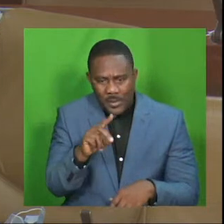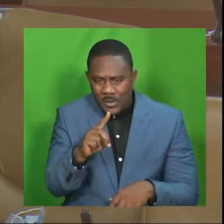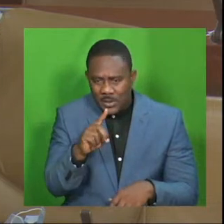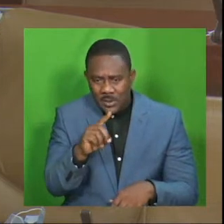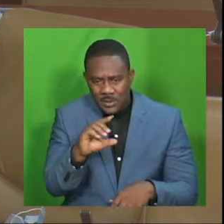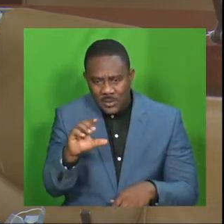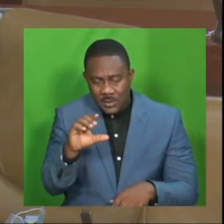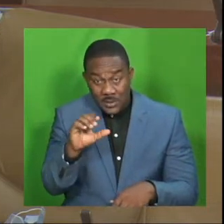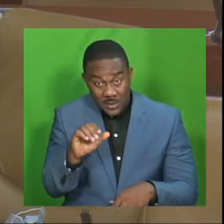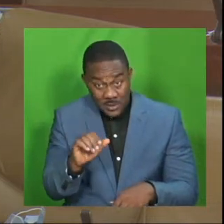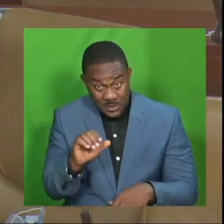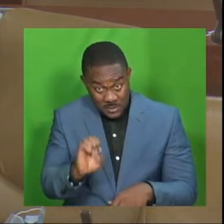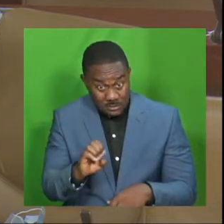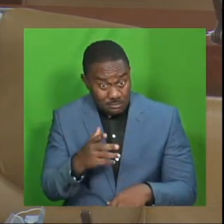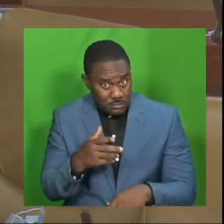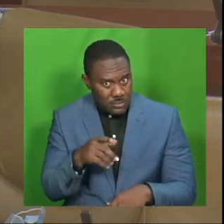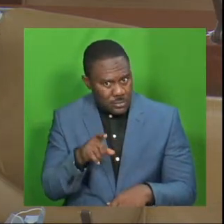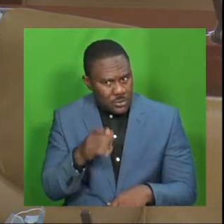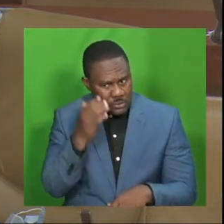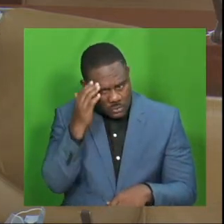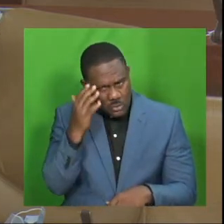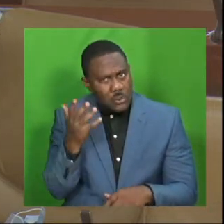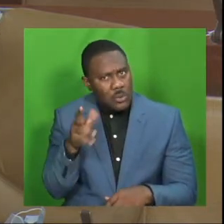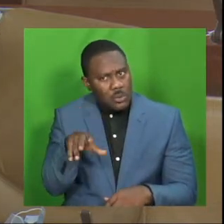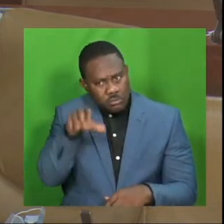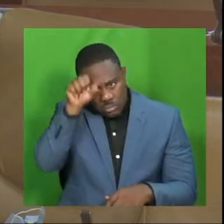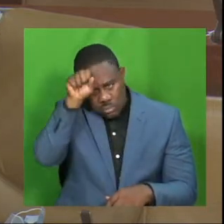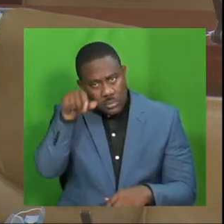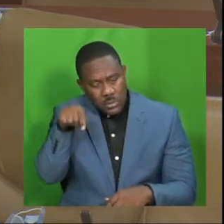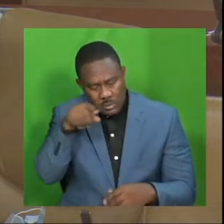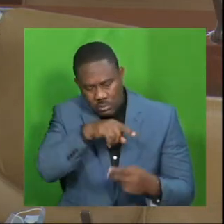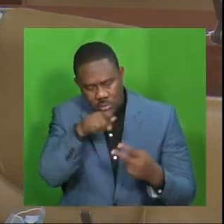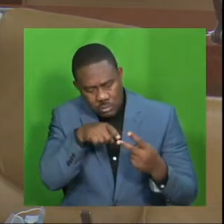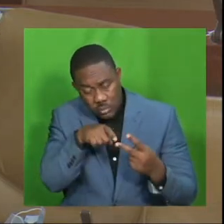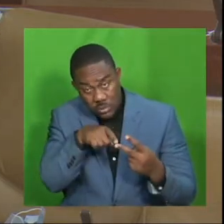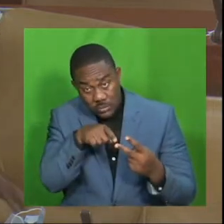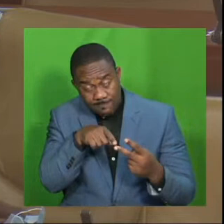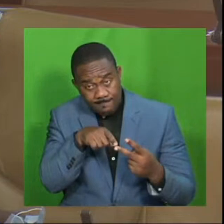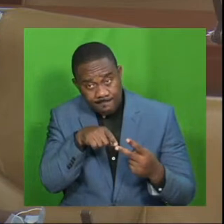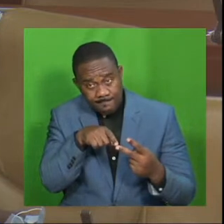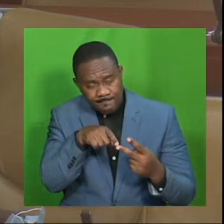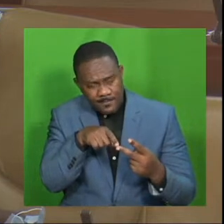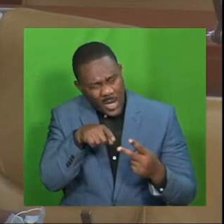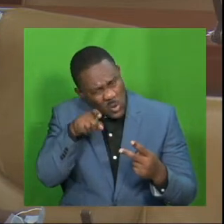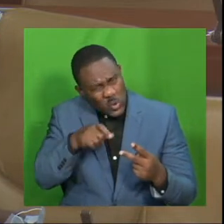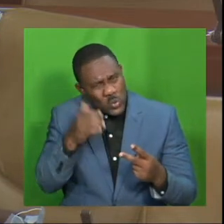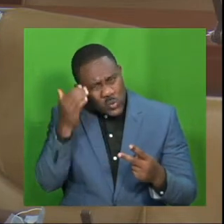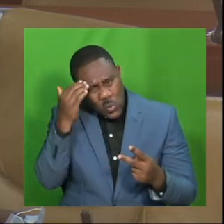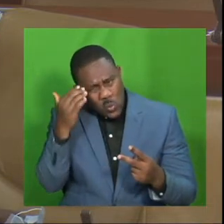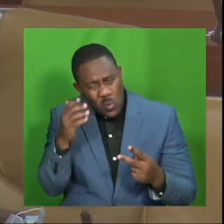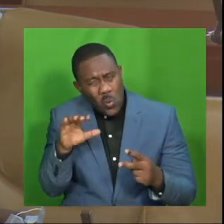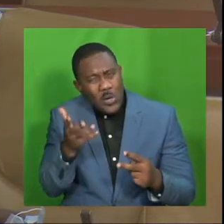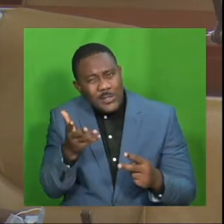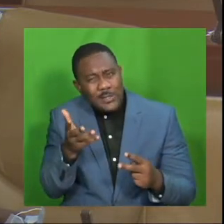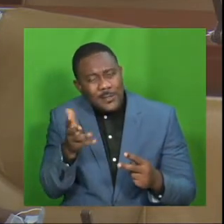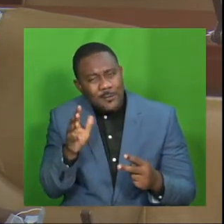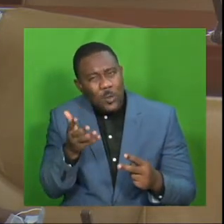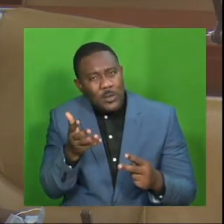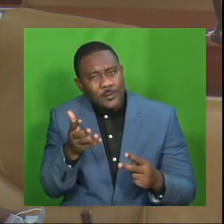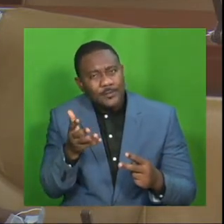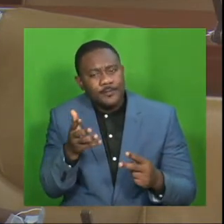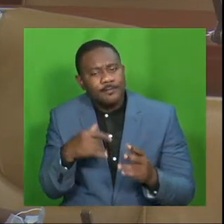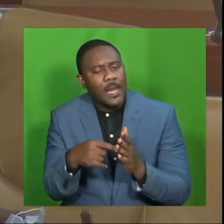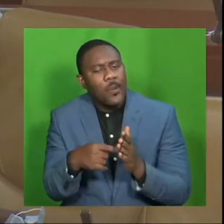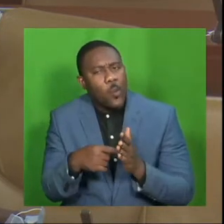on board seriously. Mr. Speaker, the other thing that is very basic that we can look at is the